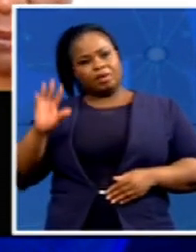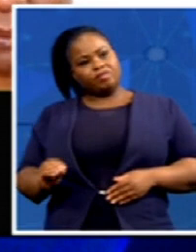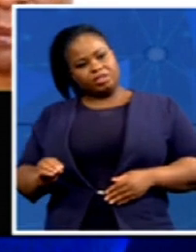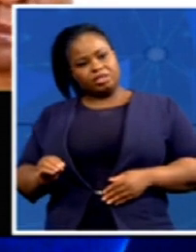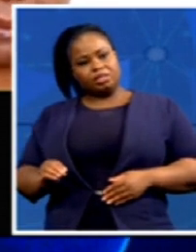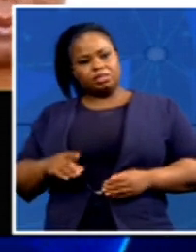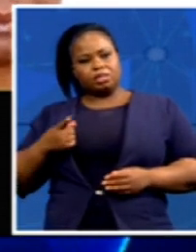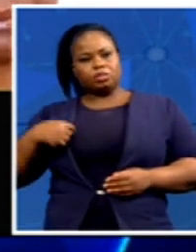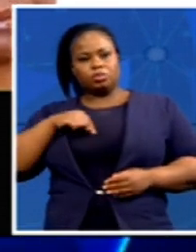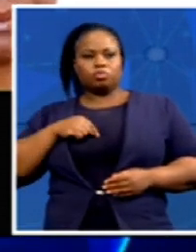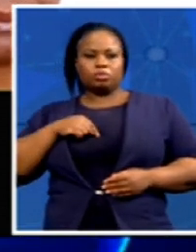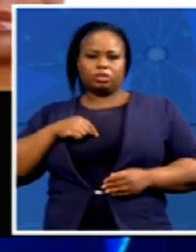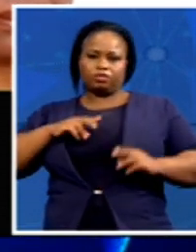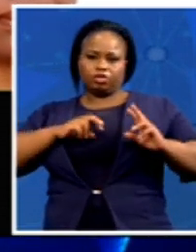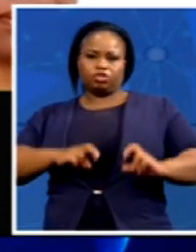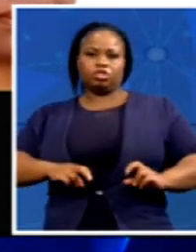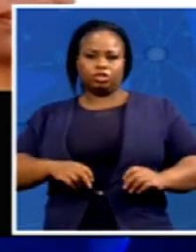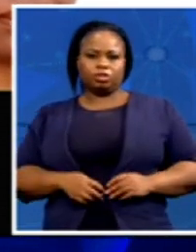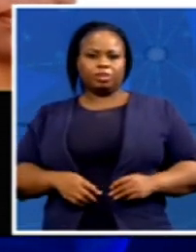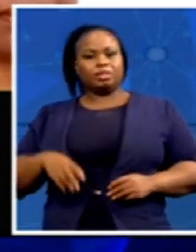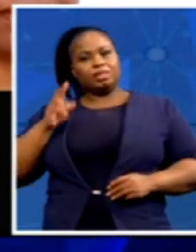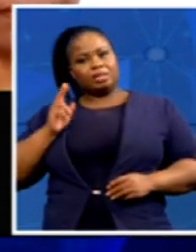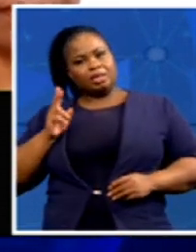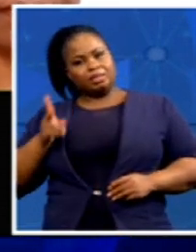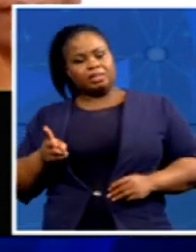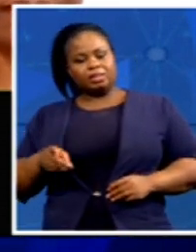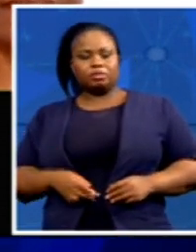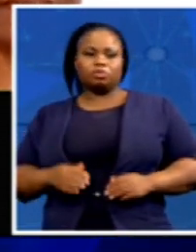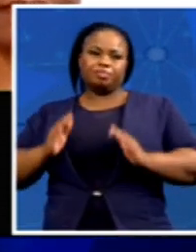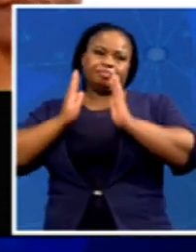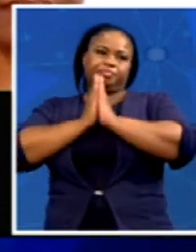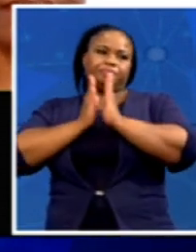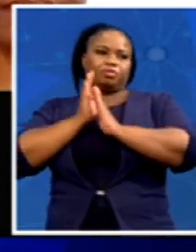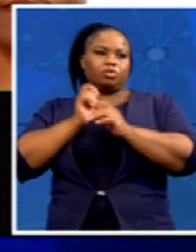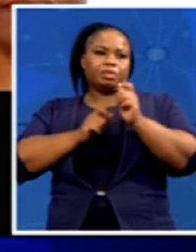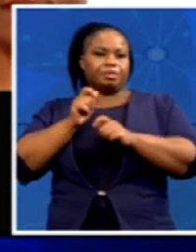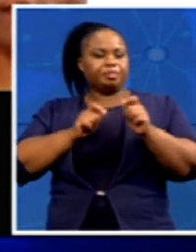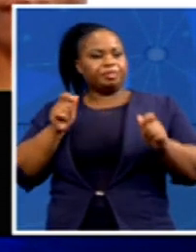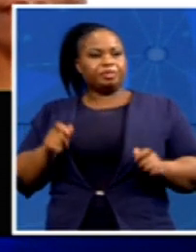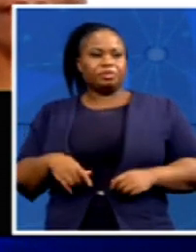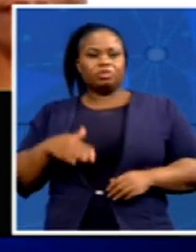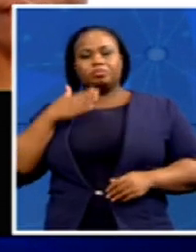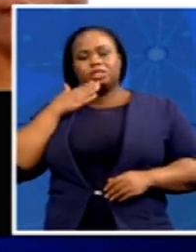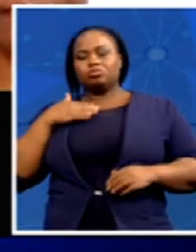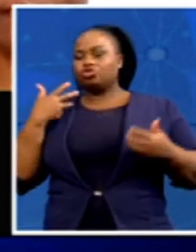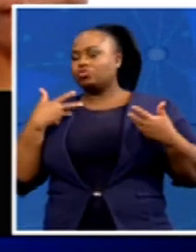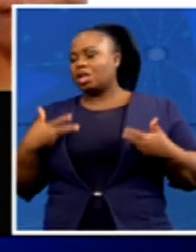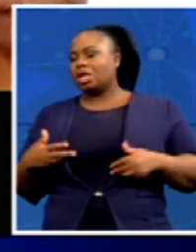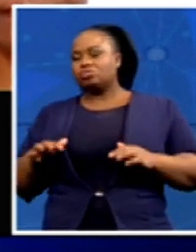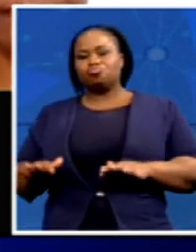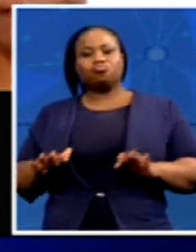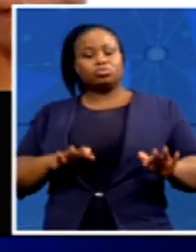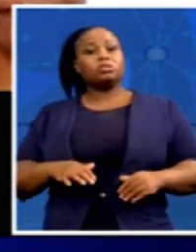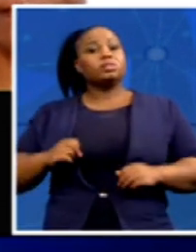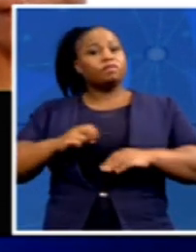again, this is an appeal to the population. Do not be complacent. This virus is dangerous, it's out there. You may not be seeing